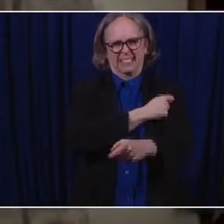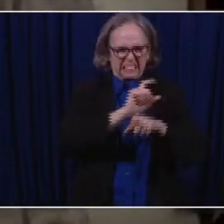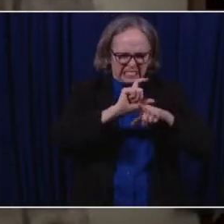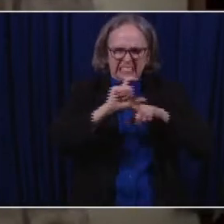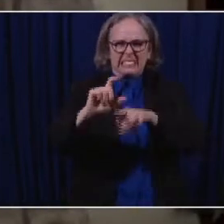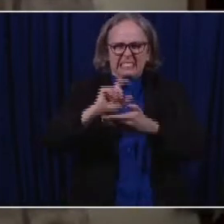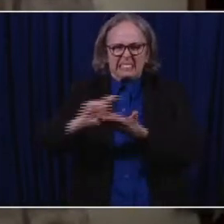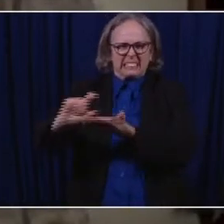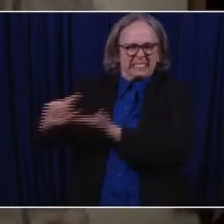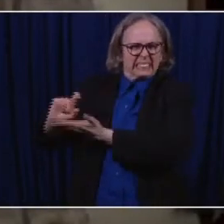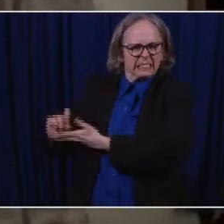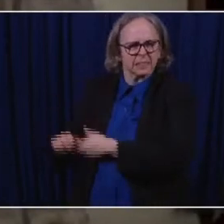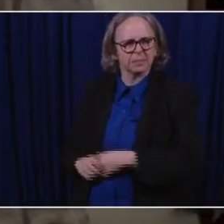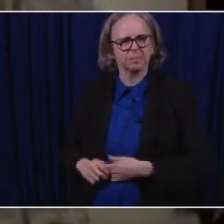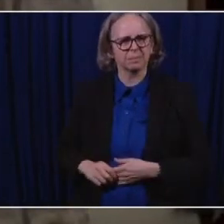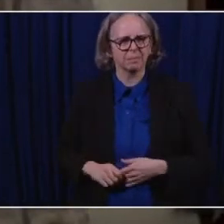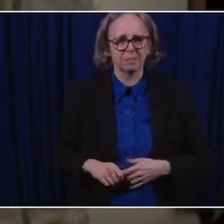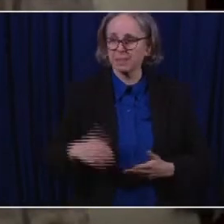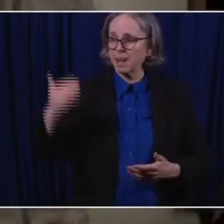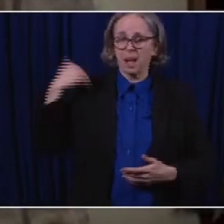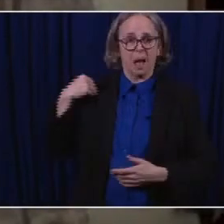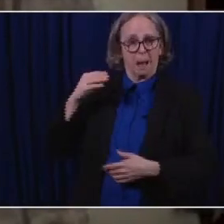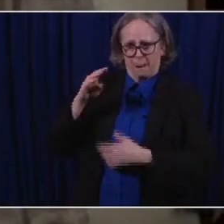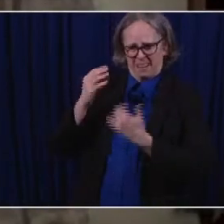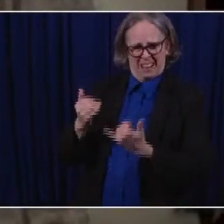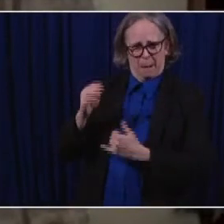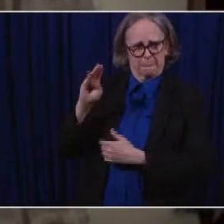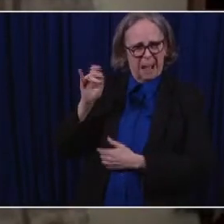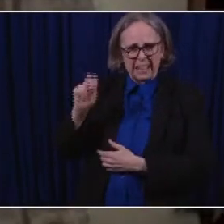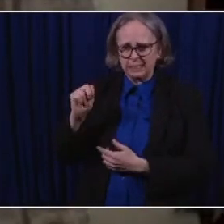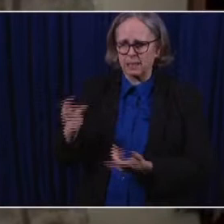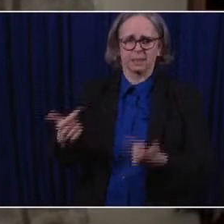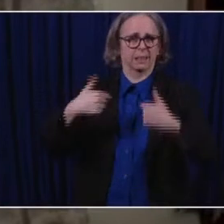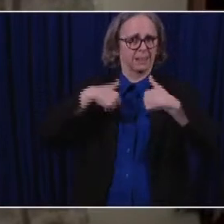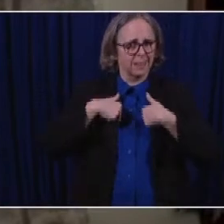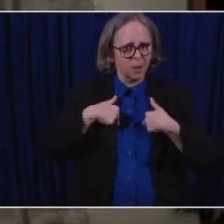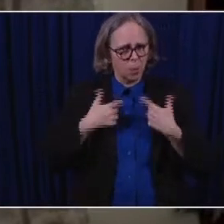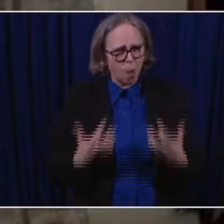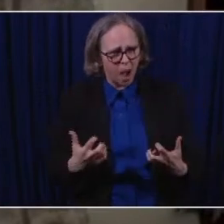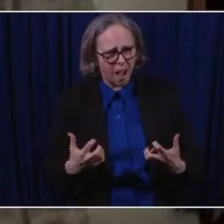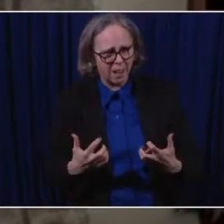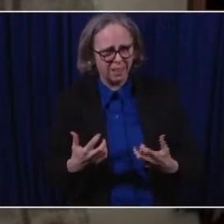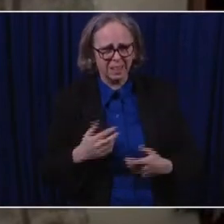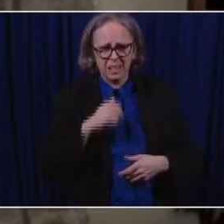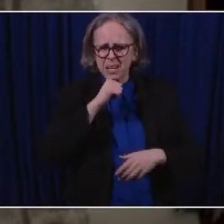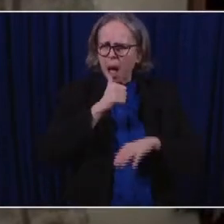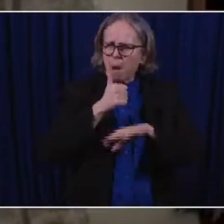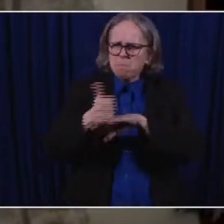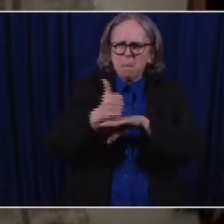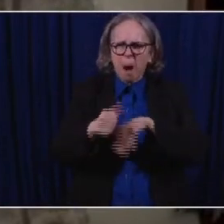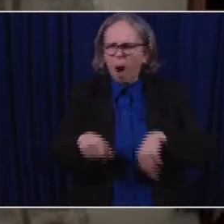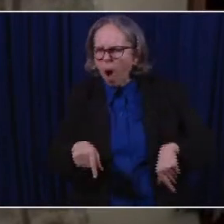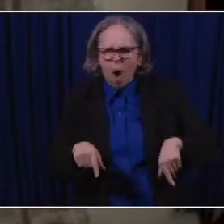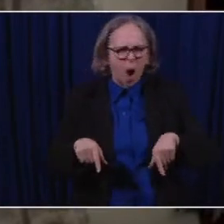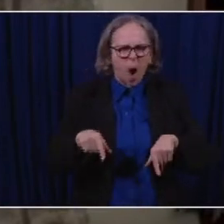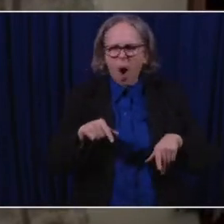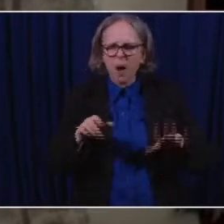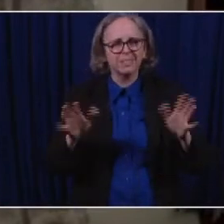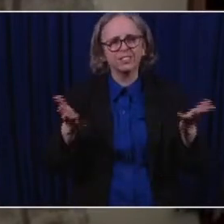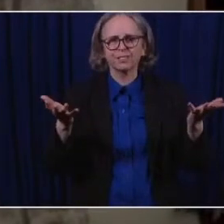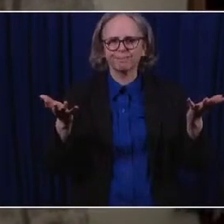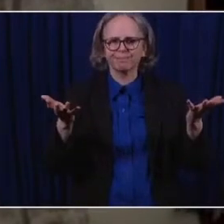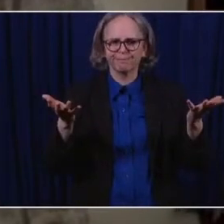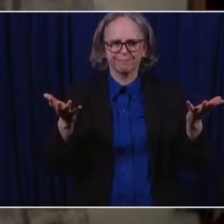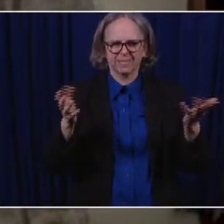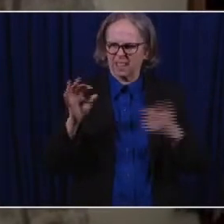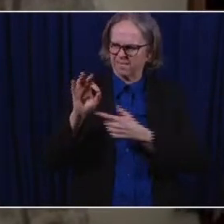vaccine. We're not sitting here in Ohio blaming people. It is just a fact that's incumbent upon me